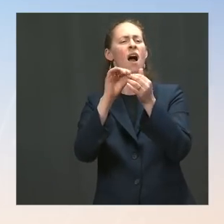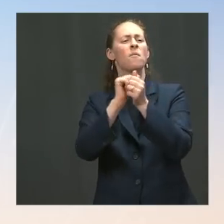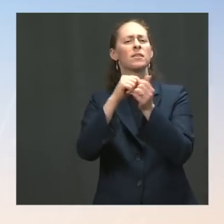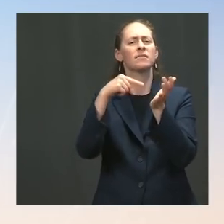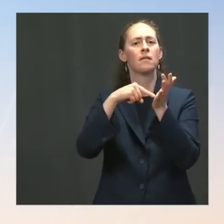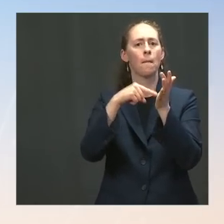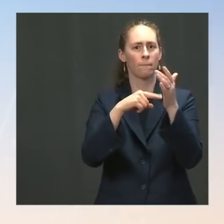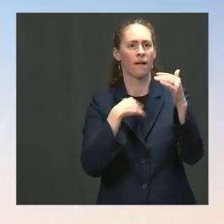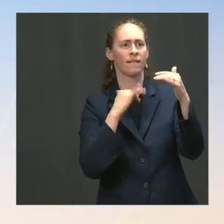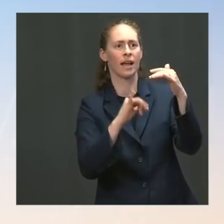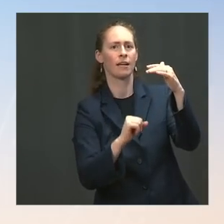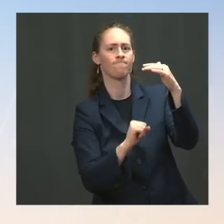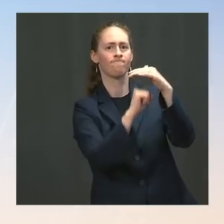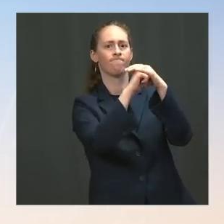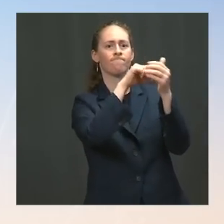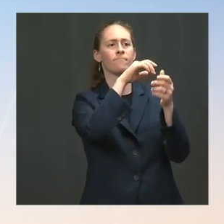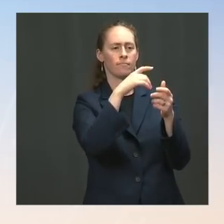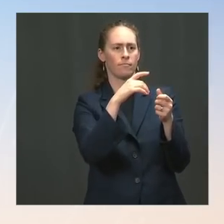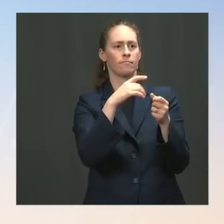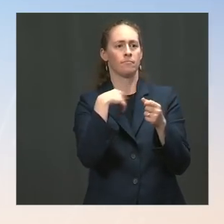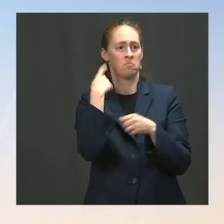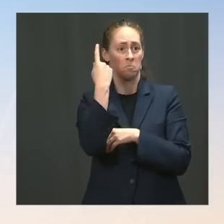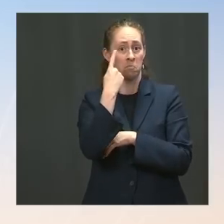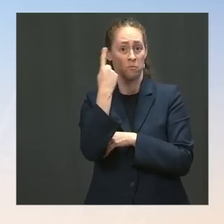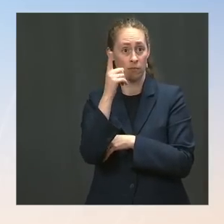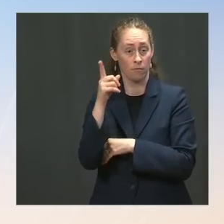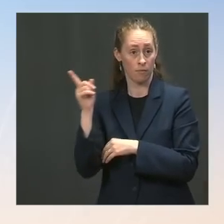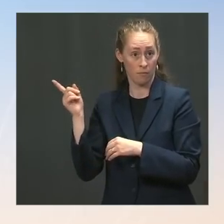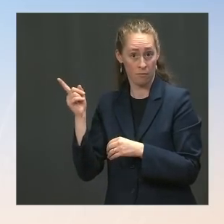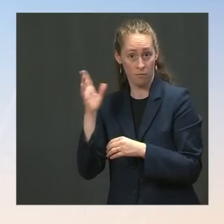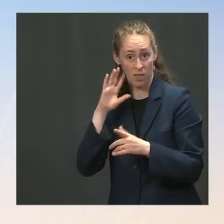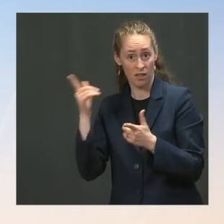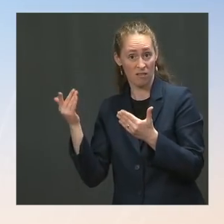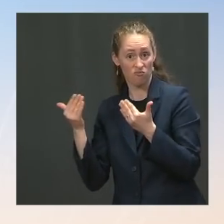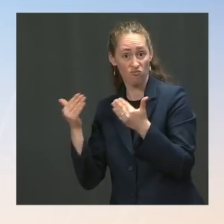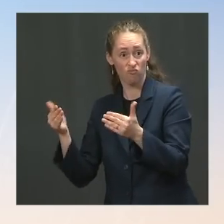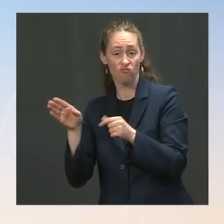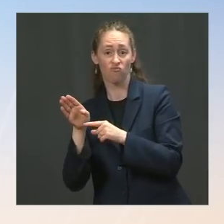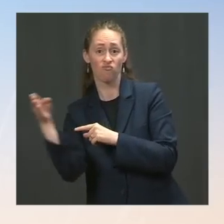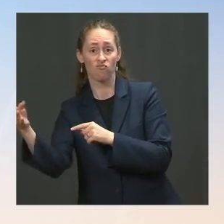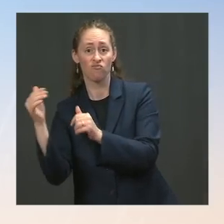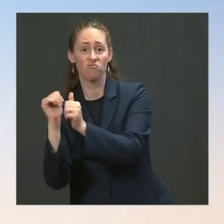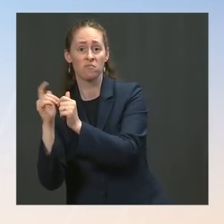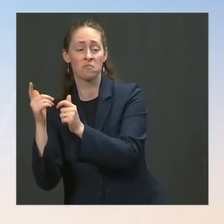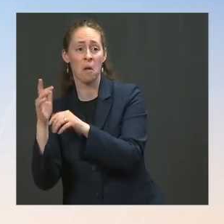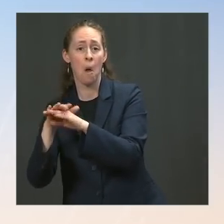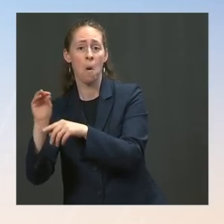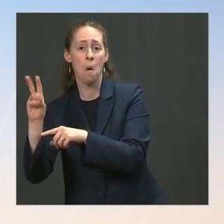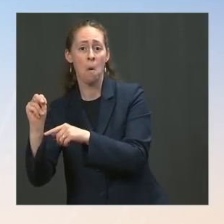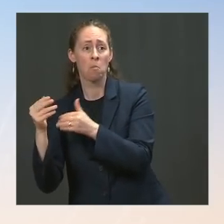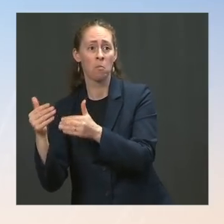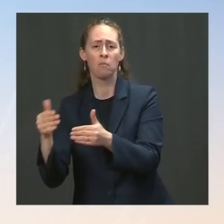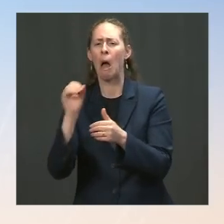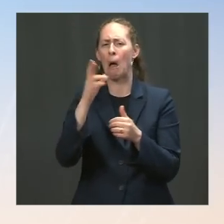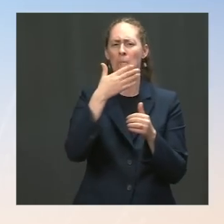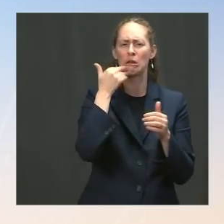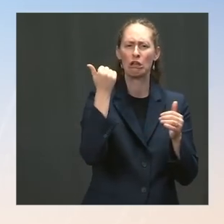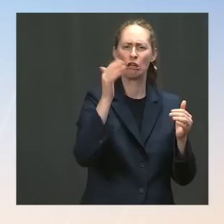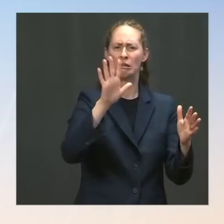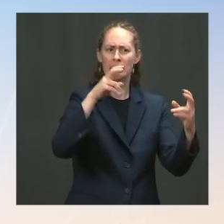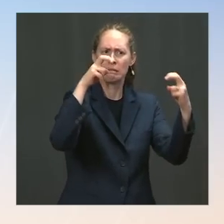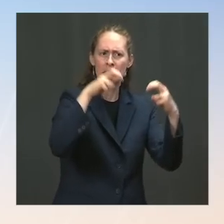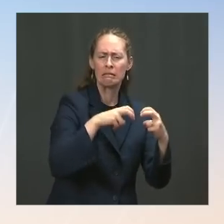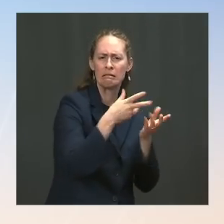through reconciliation, or is he ready to have that fight at some point in September or October with Republicans, trying to get Republican support?